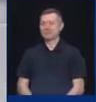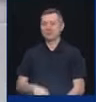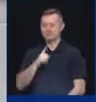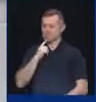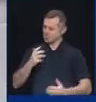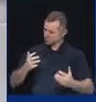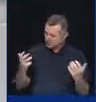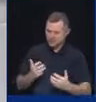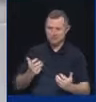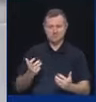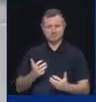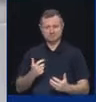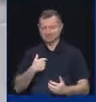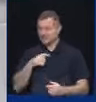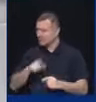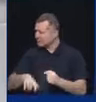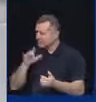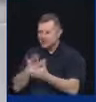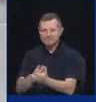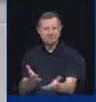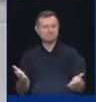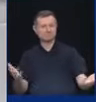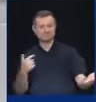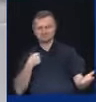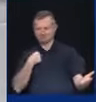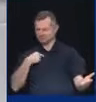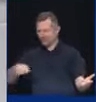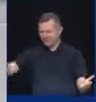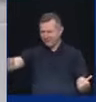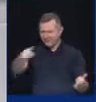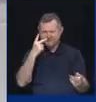can't believe I'm seeing people and you're not in little squares.